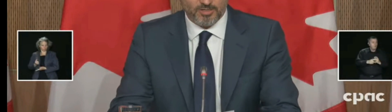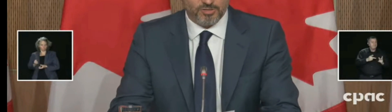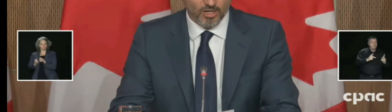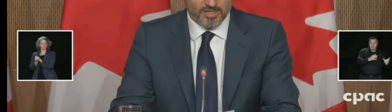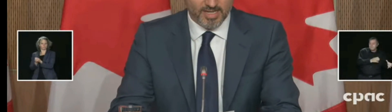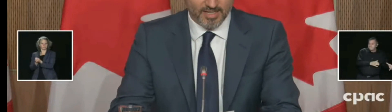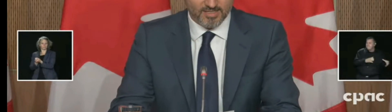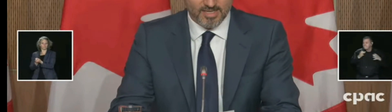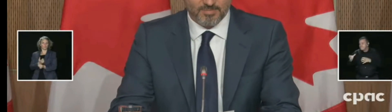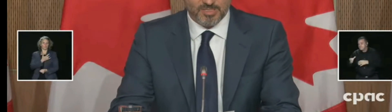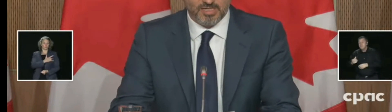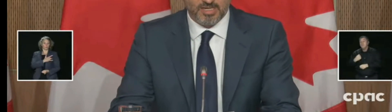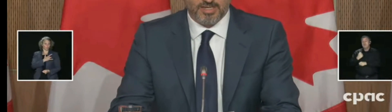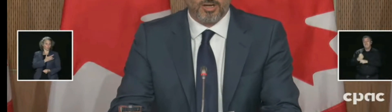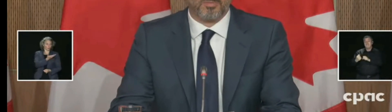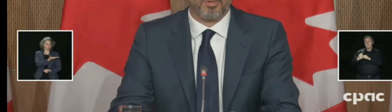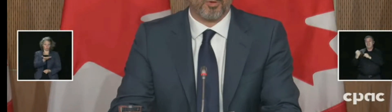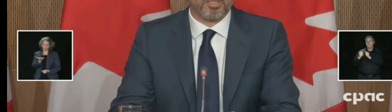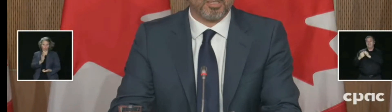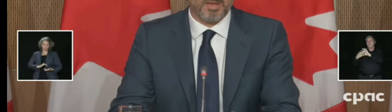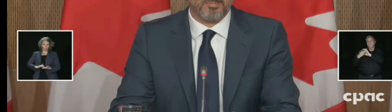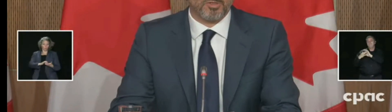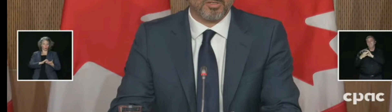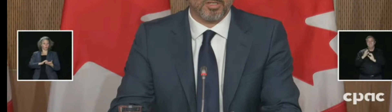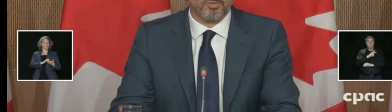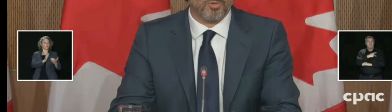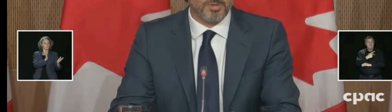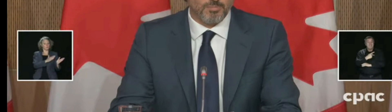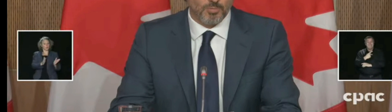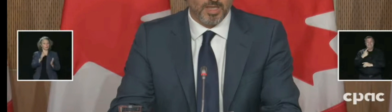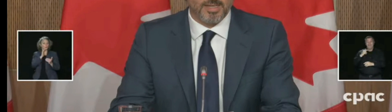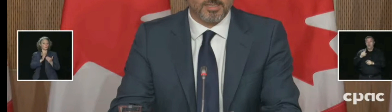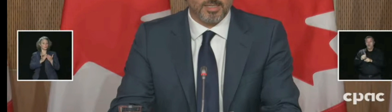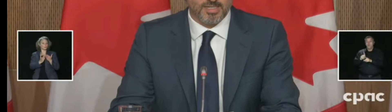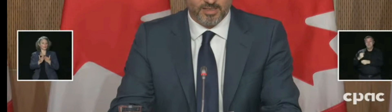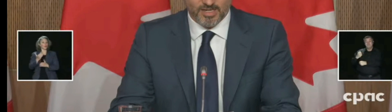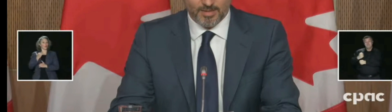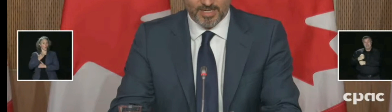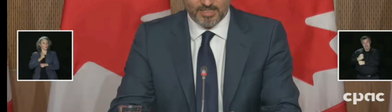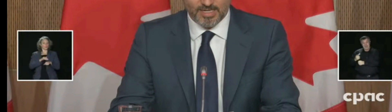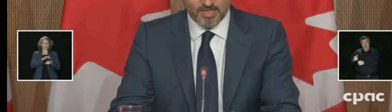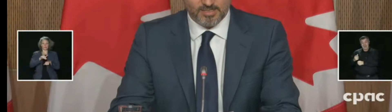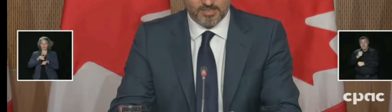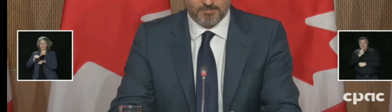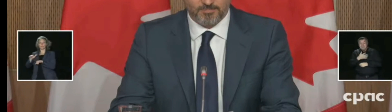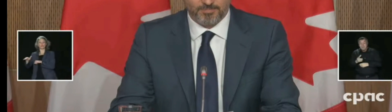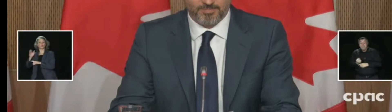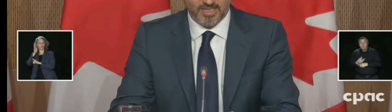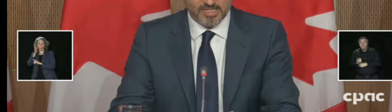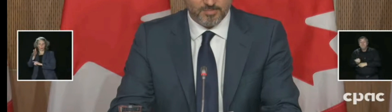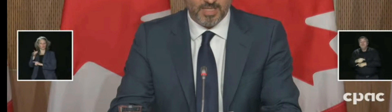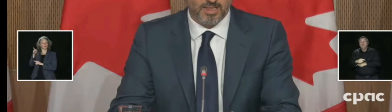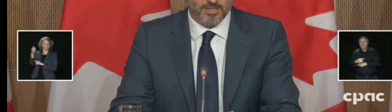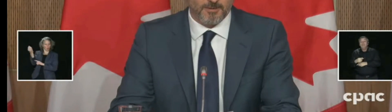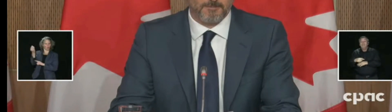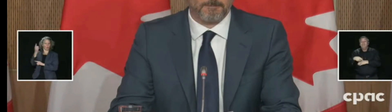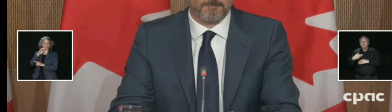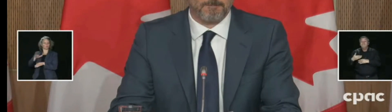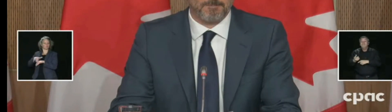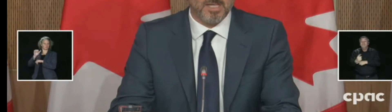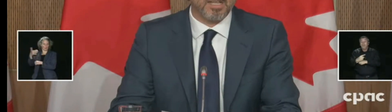provincial partners on next steps, and Armed Forces members will be mobilized in the coming days. Let's be